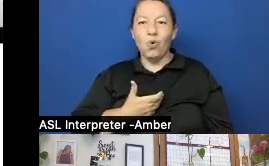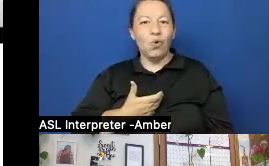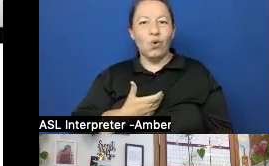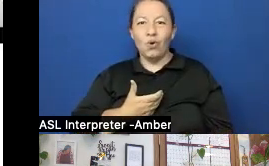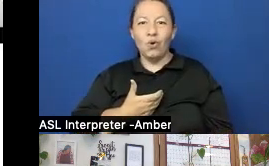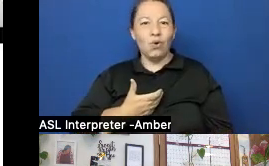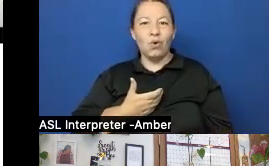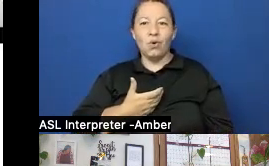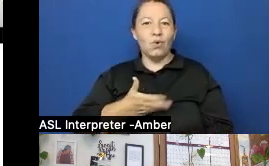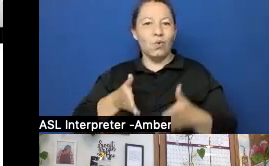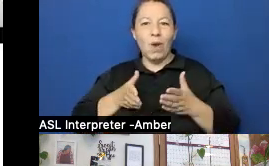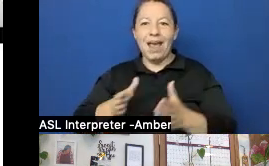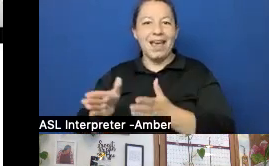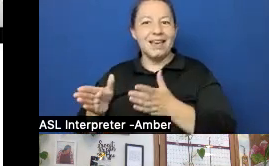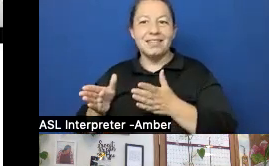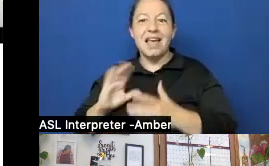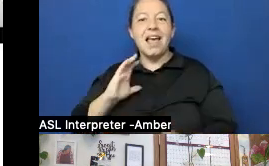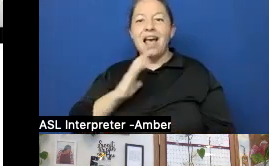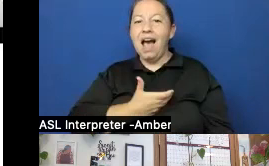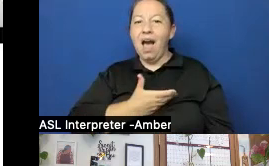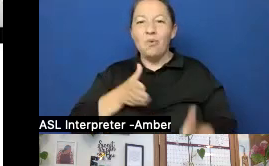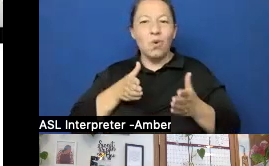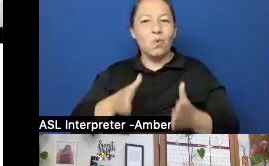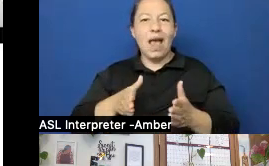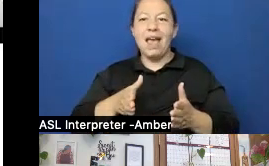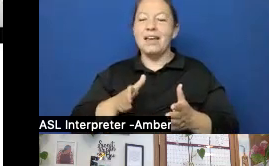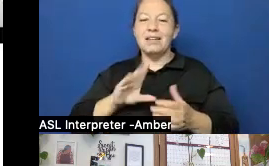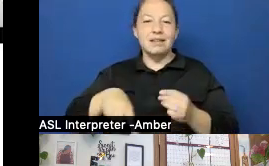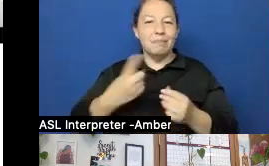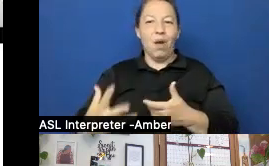philosophies. Ours is about inclusion, and that is about,